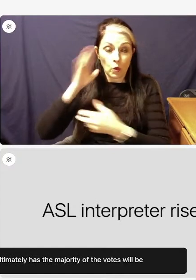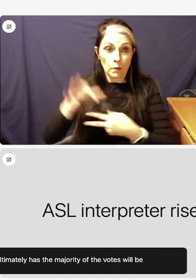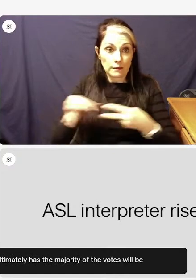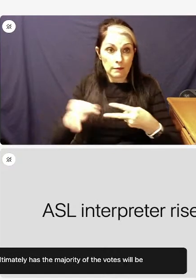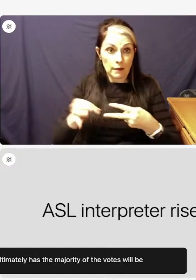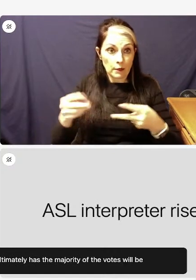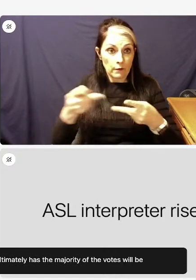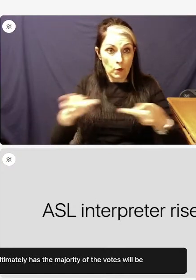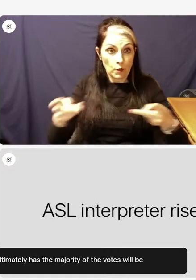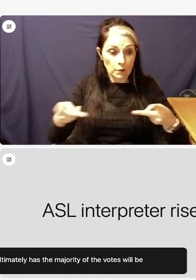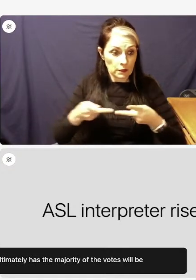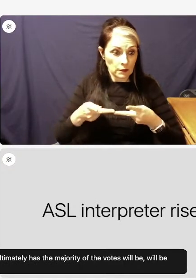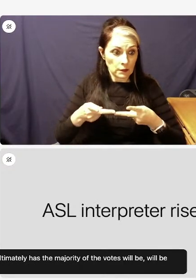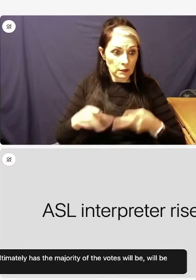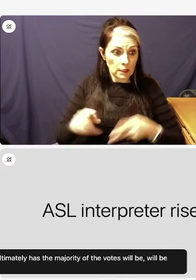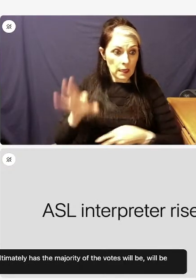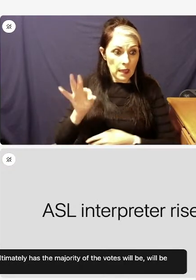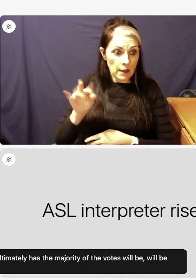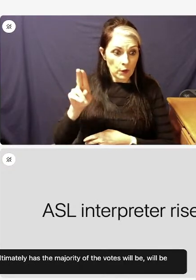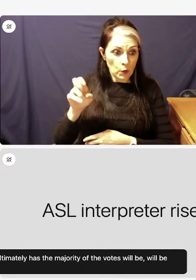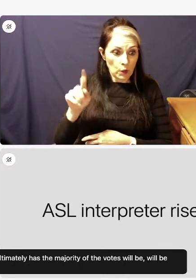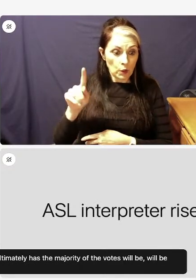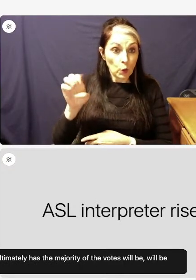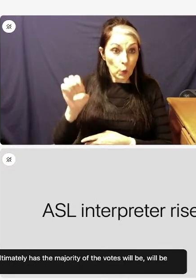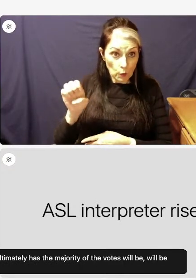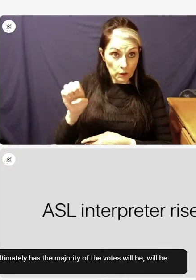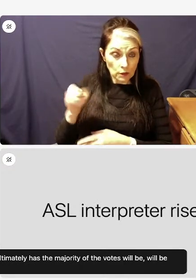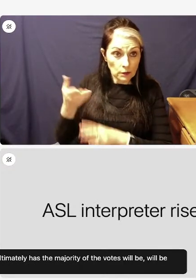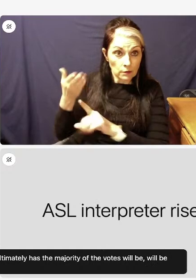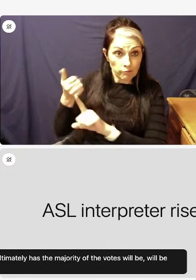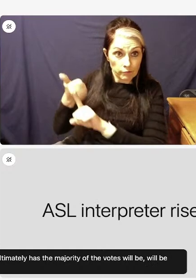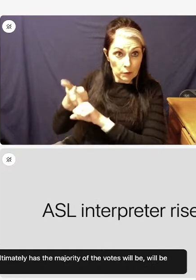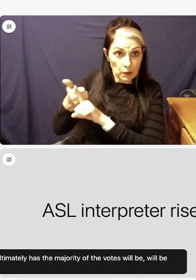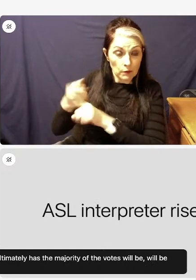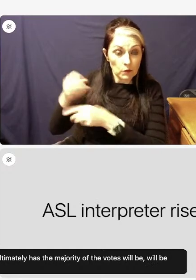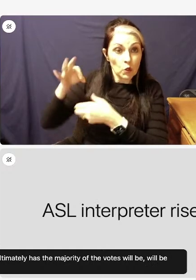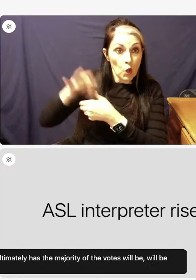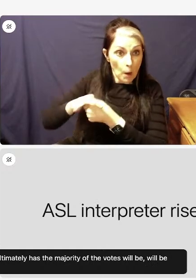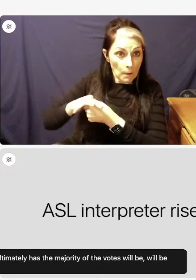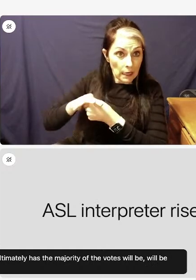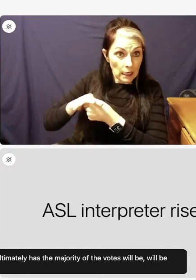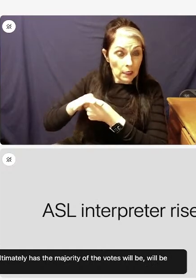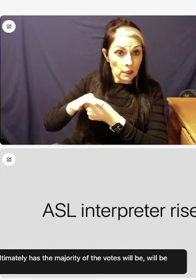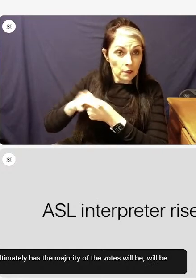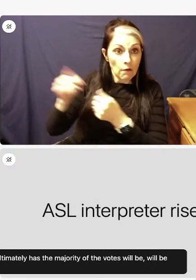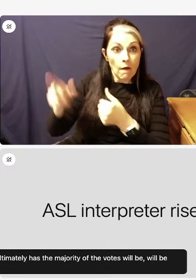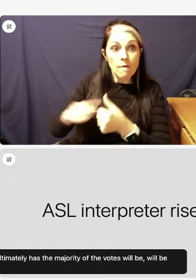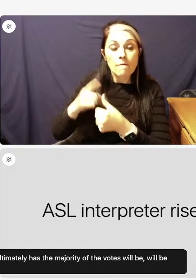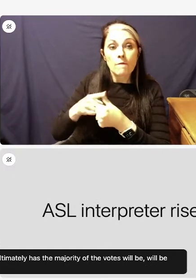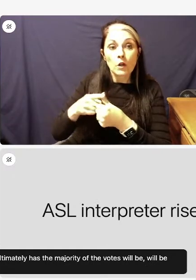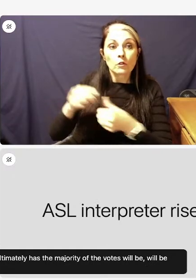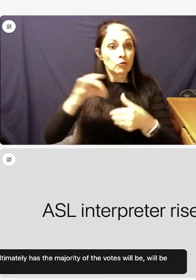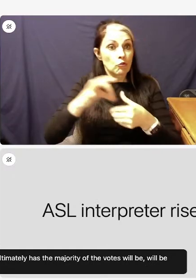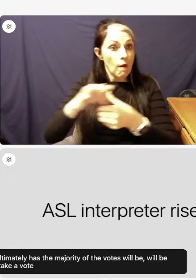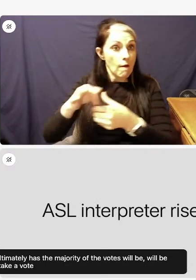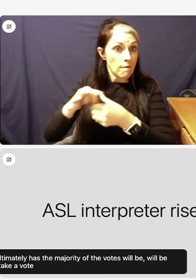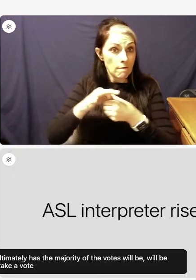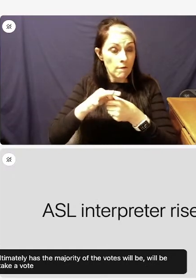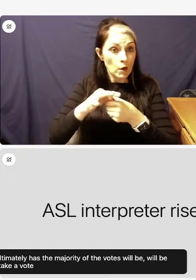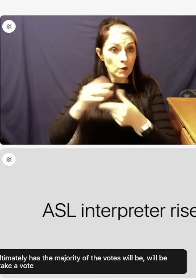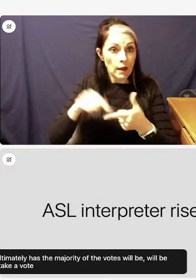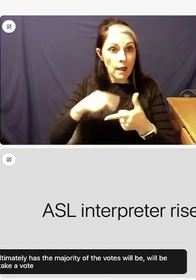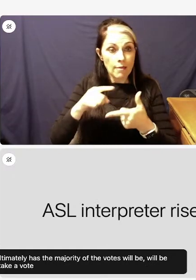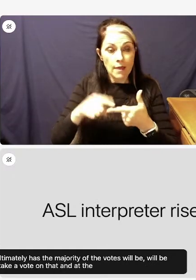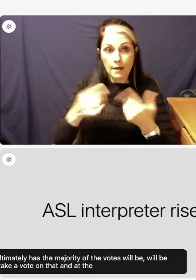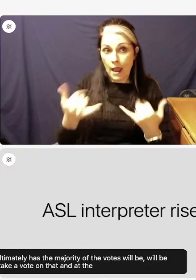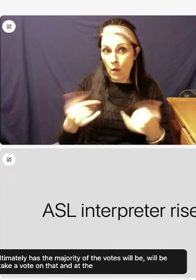position so since mr fuentes was nominated uh first we'll go ahead and take a vote on that and at this